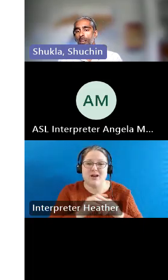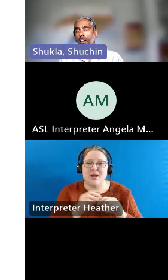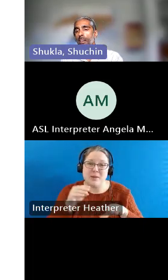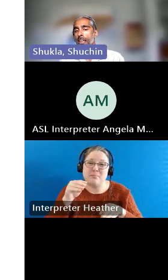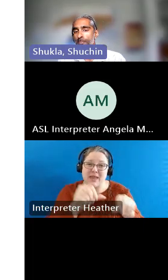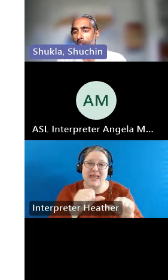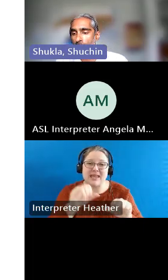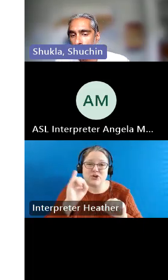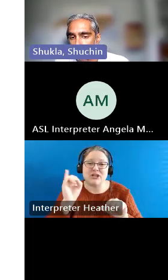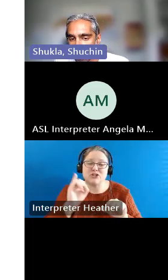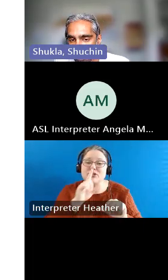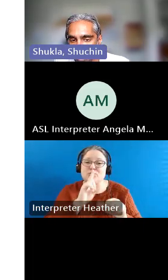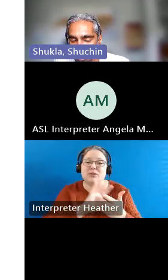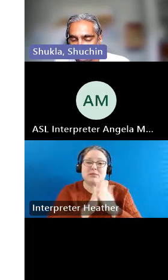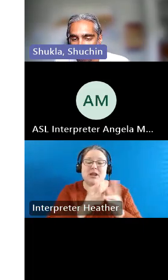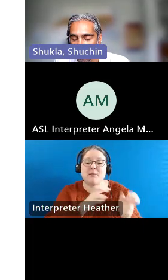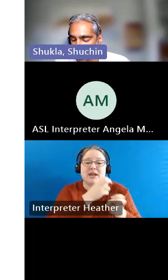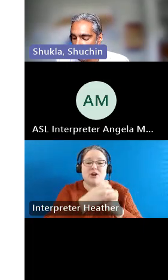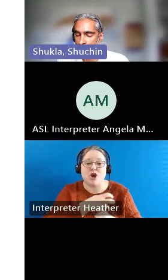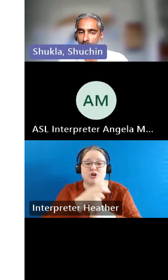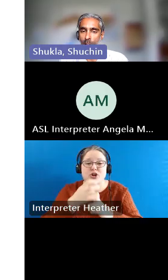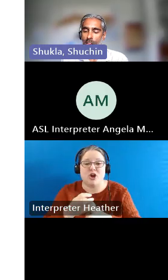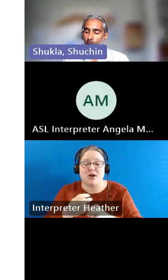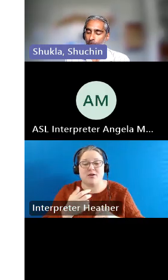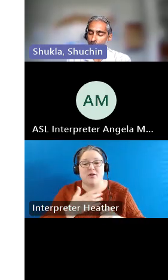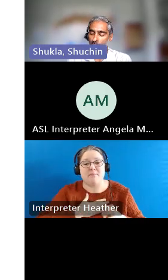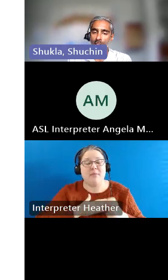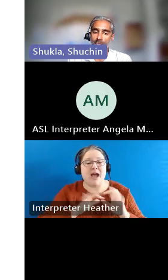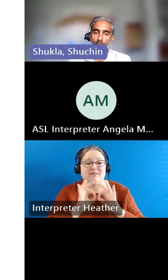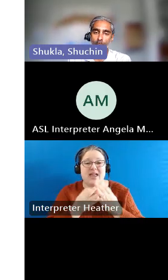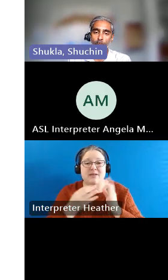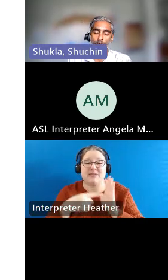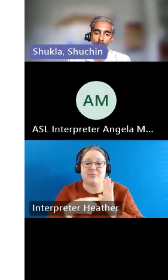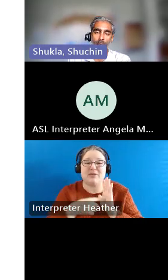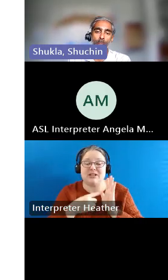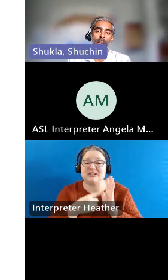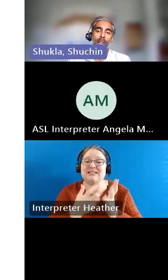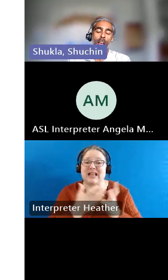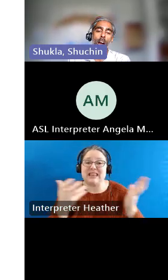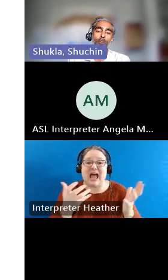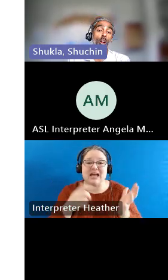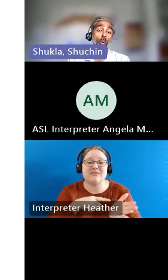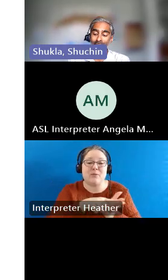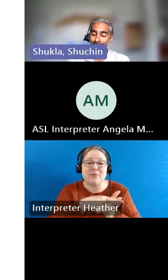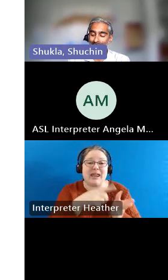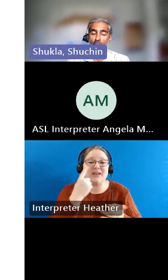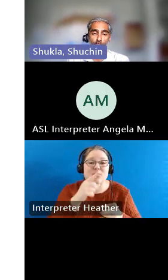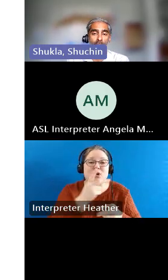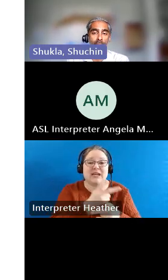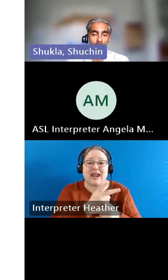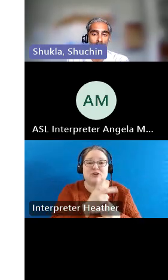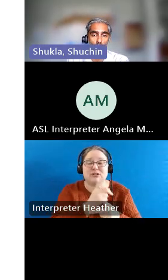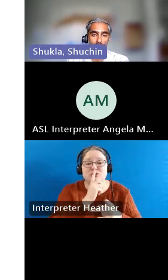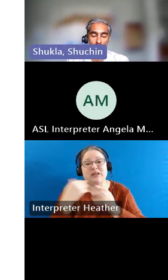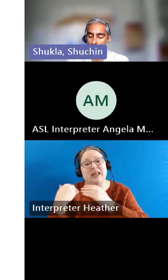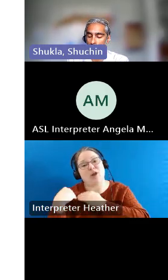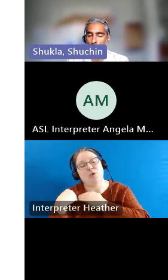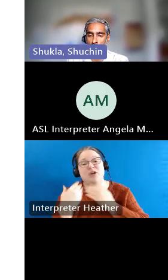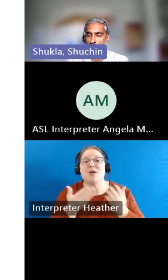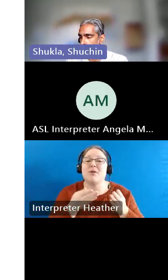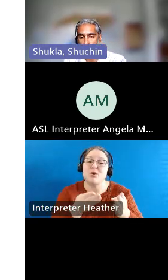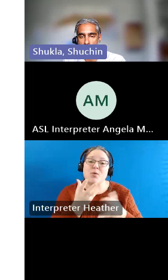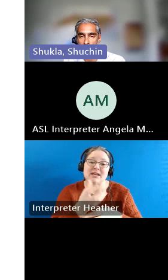harder and harder, as my bills of my family show. So paying for care is still a burden, but there are ways to get free care in